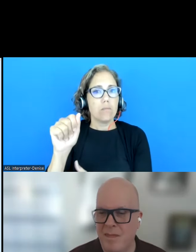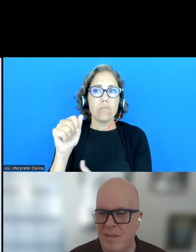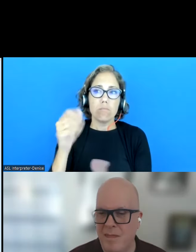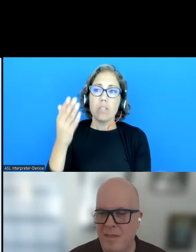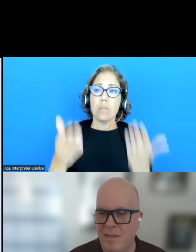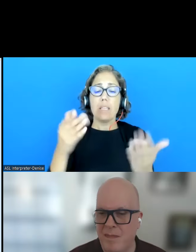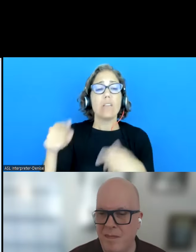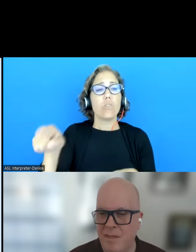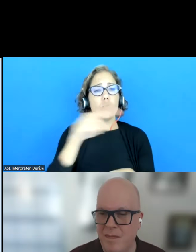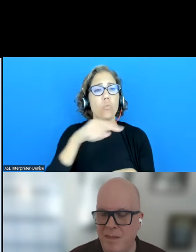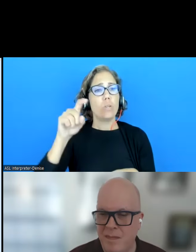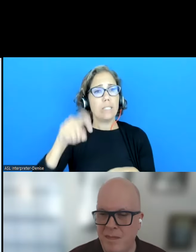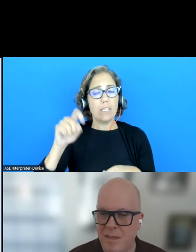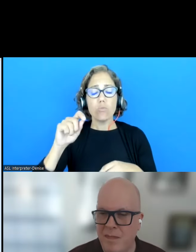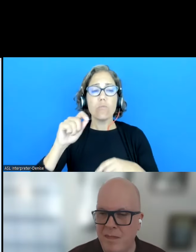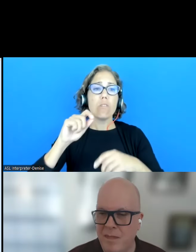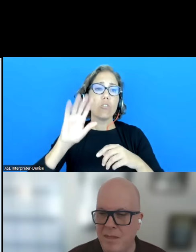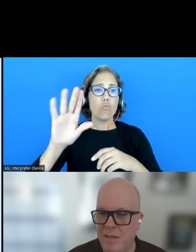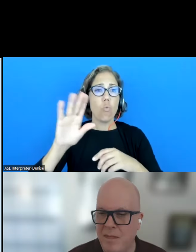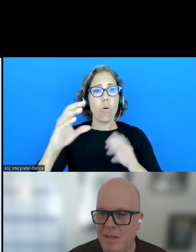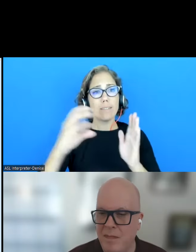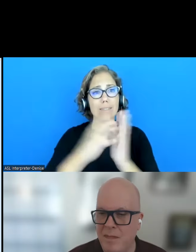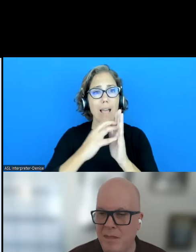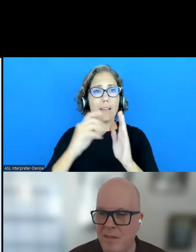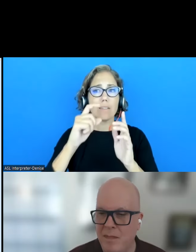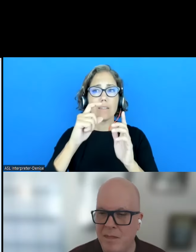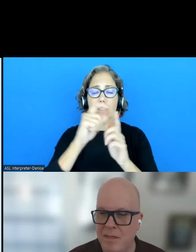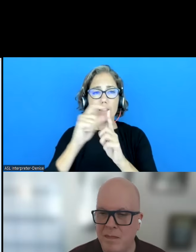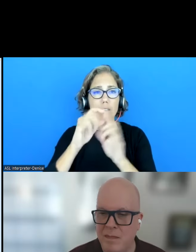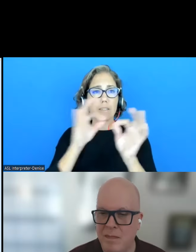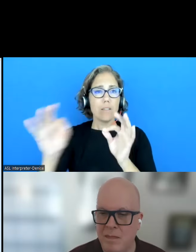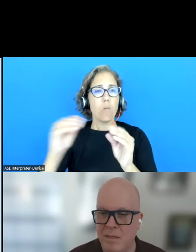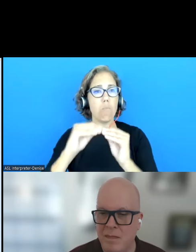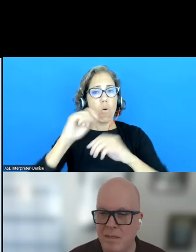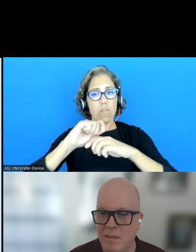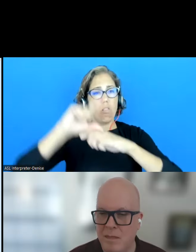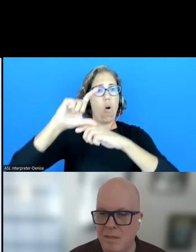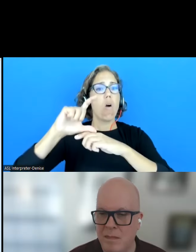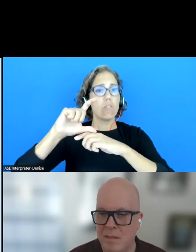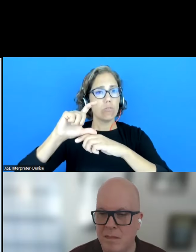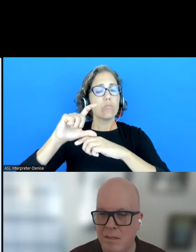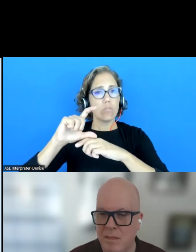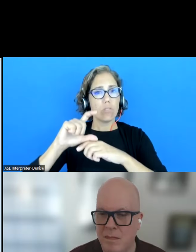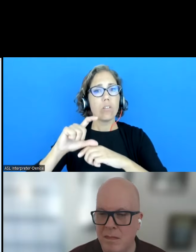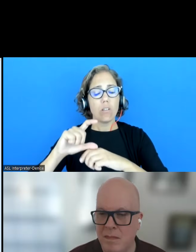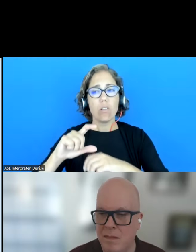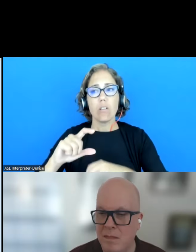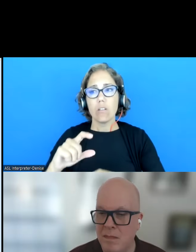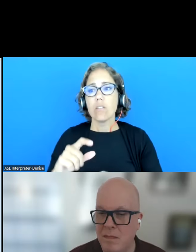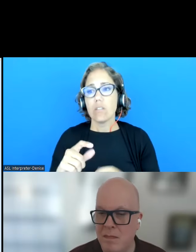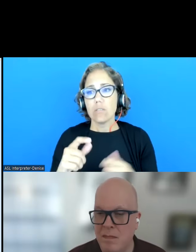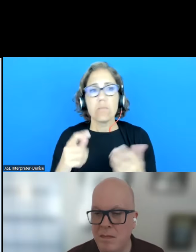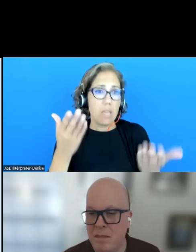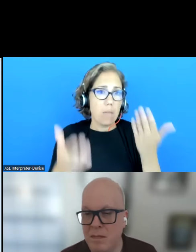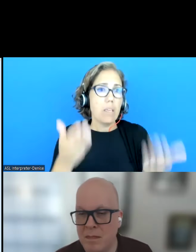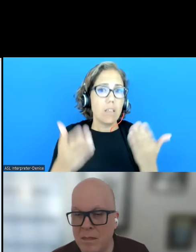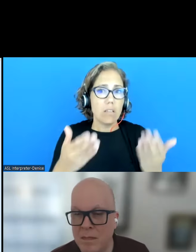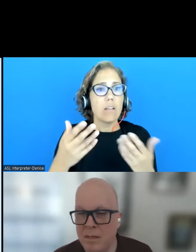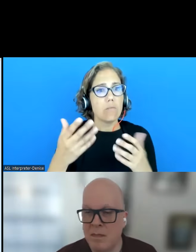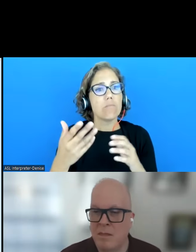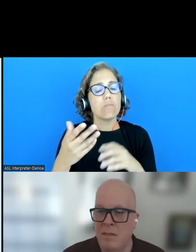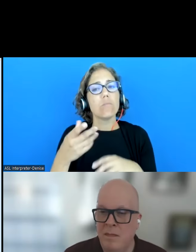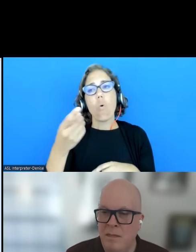to enlarge the text, the font of your personal computer. Potentially, you might need